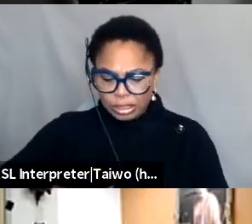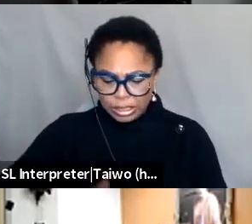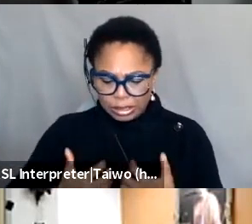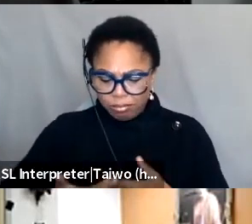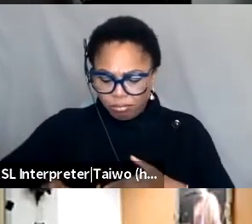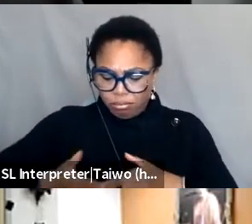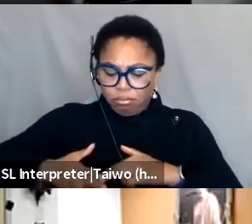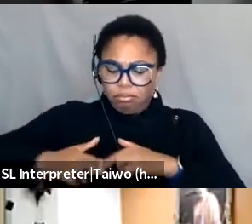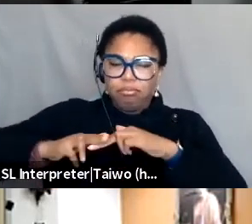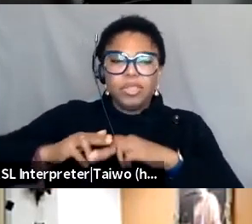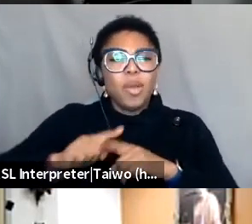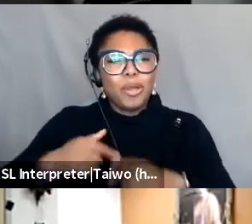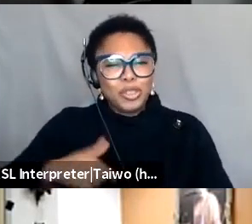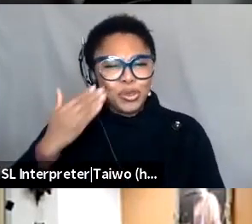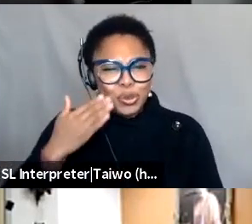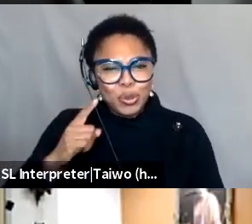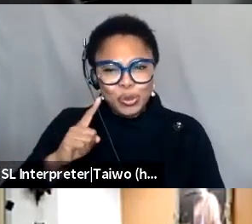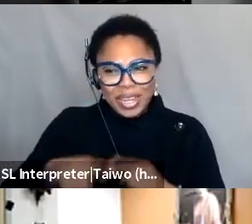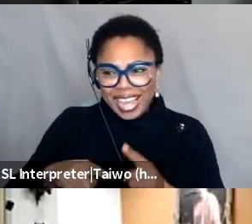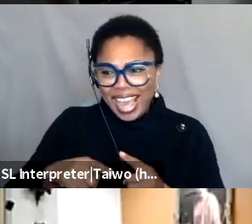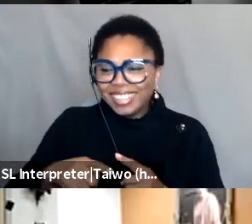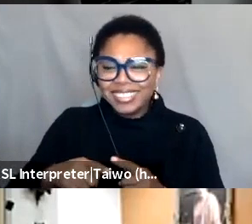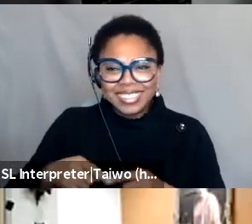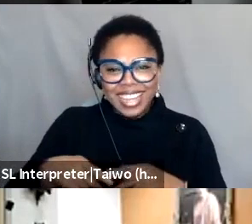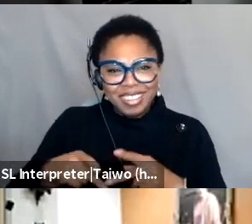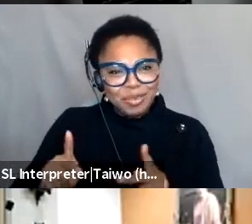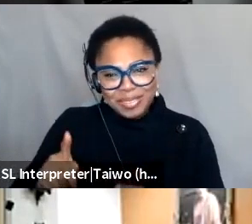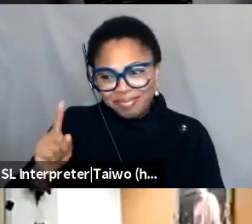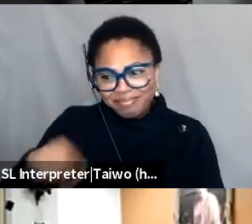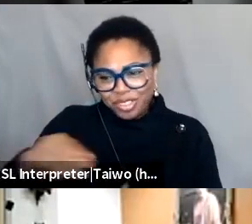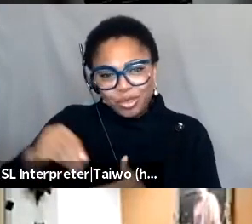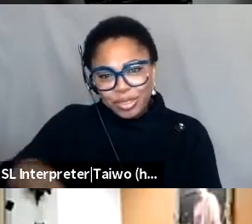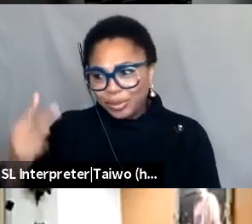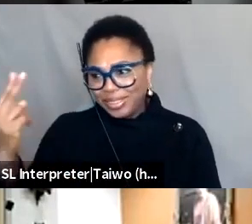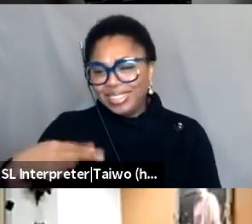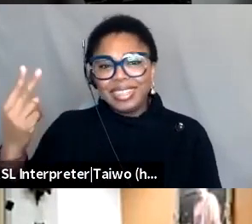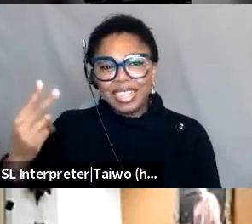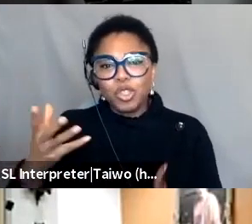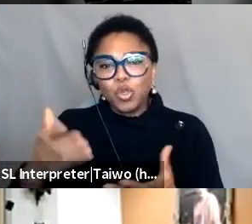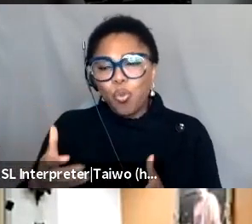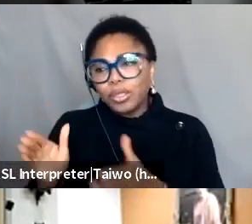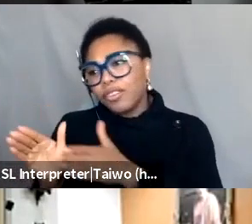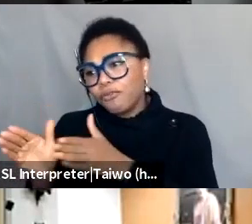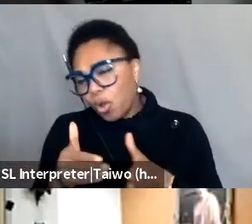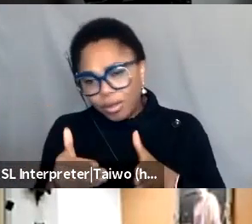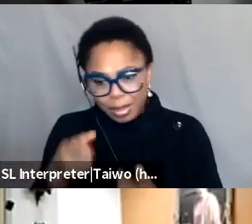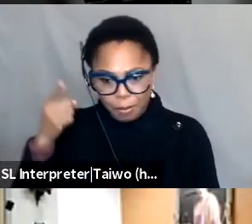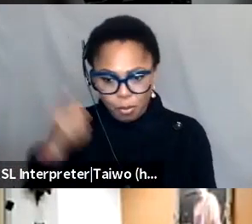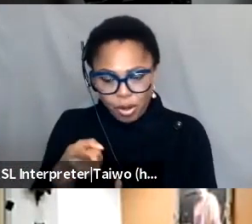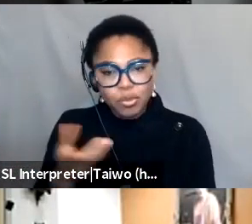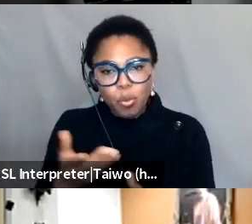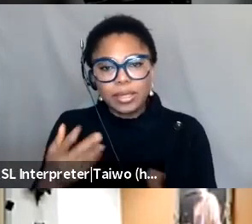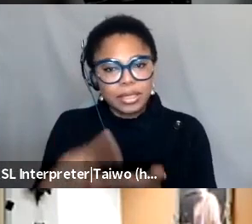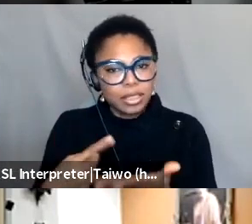build up, but you know you can't let the students see that. And so you want to find a way to turn it back to the point of what the